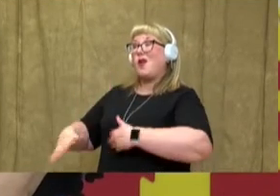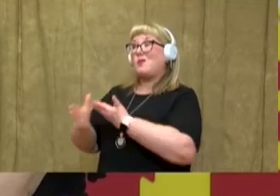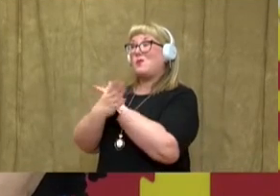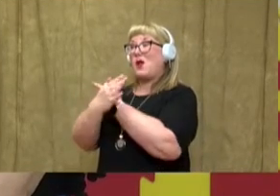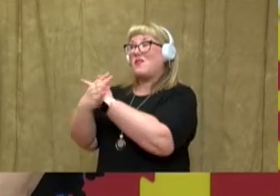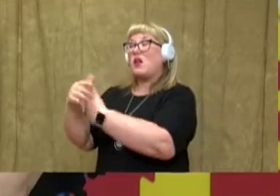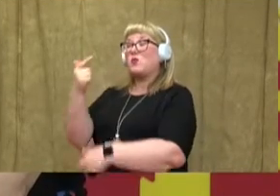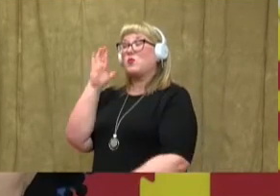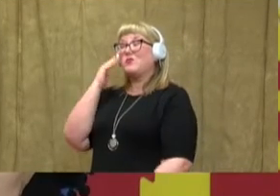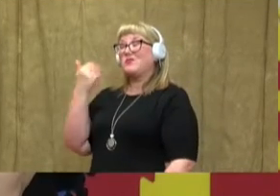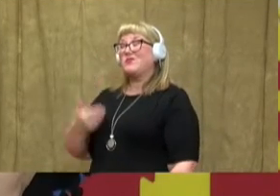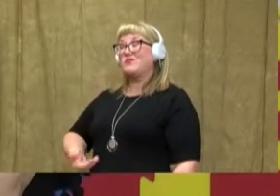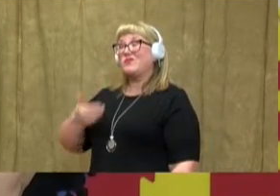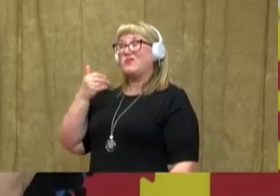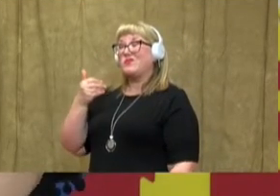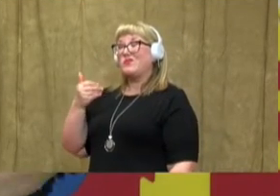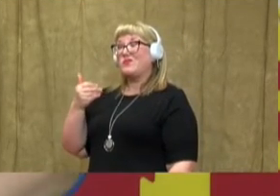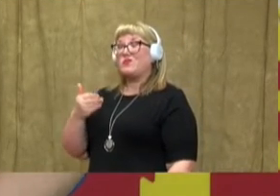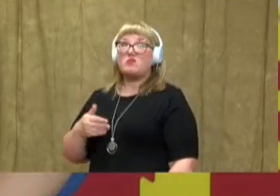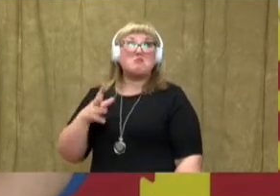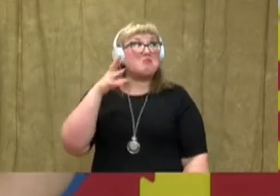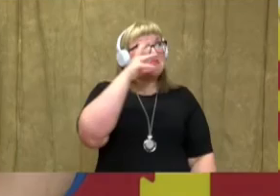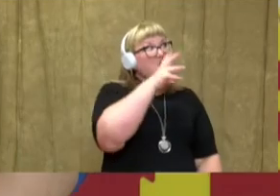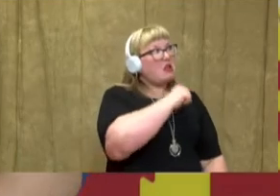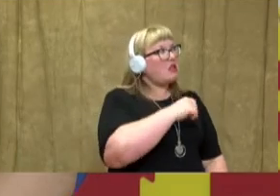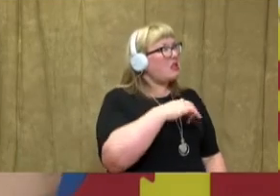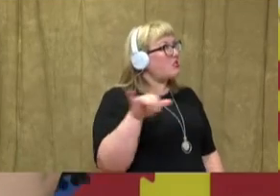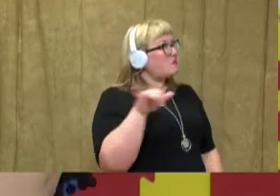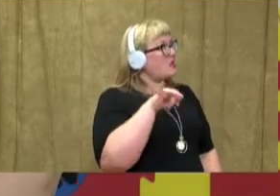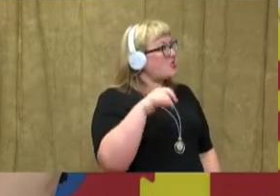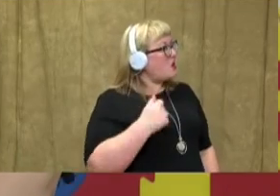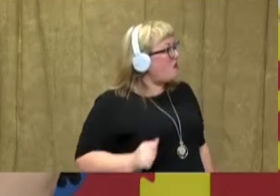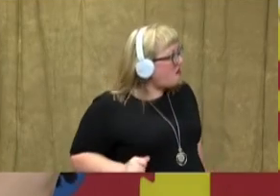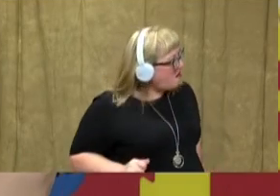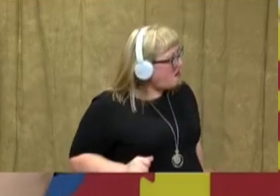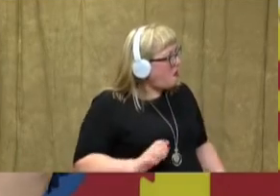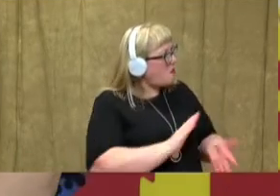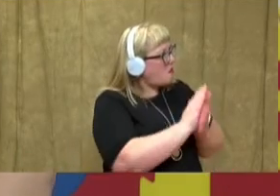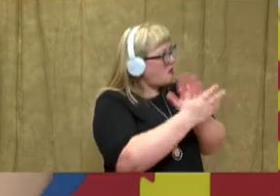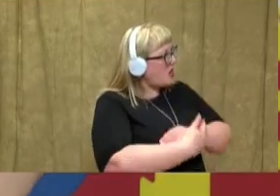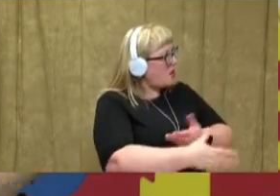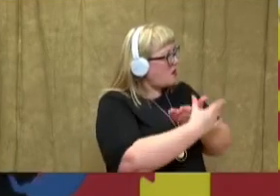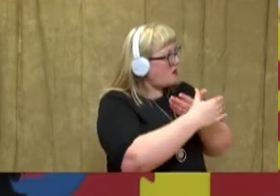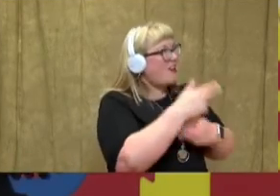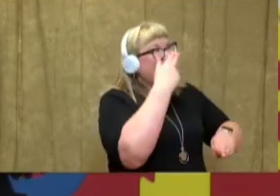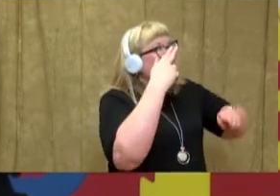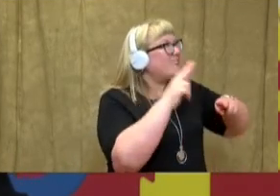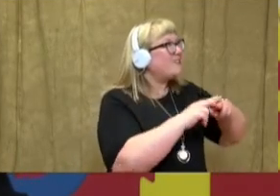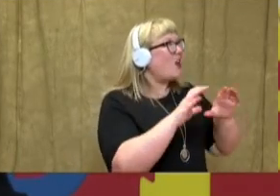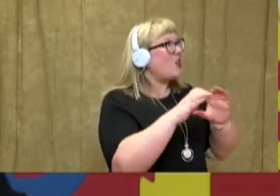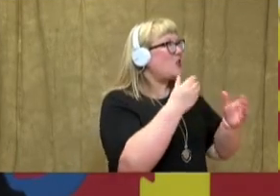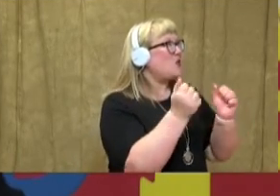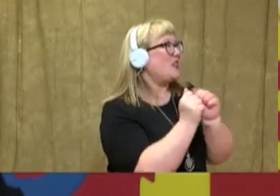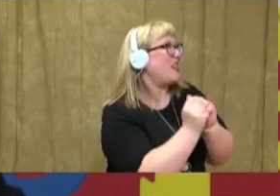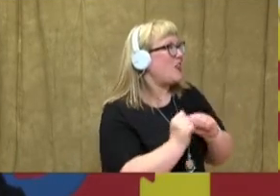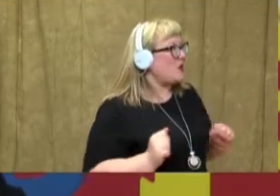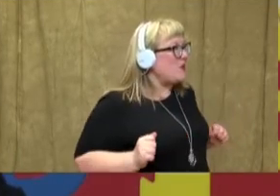the caterpillar. Then I guess I will too, said the pollywog. What fun. Let's do it together.